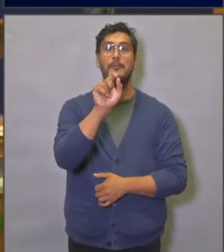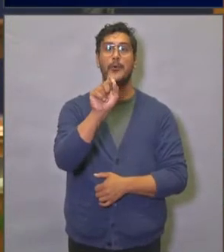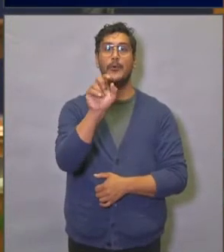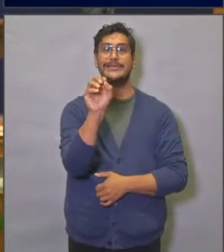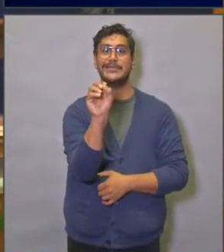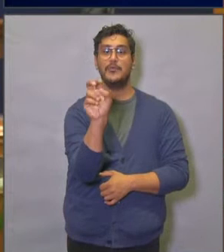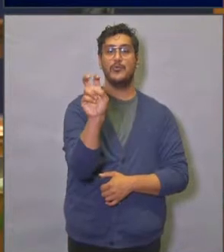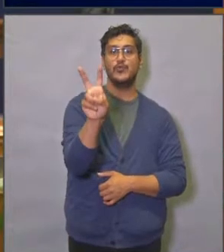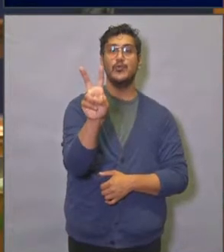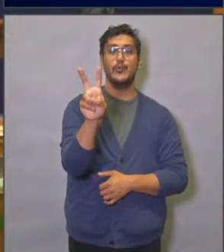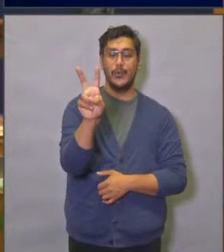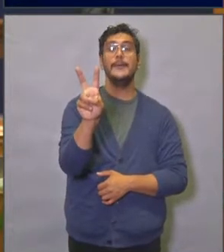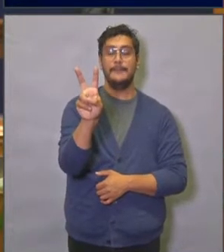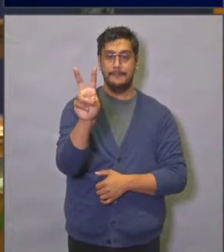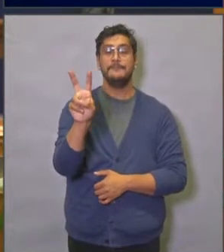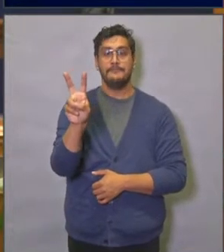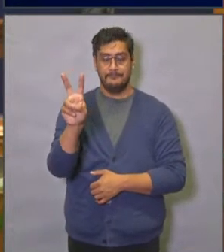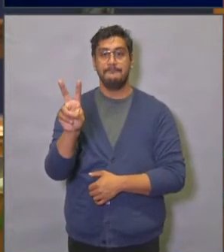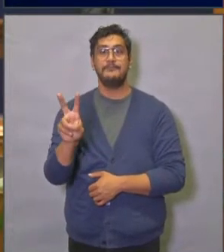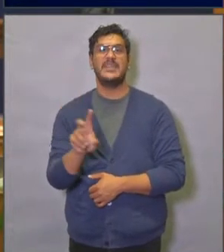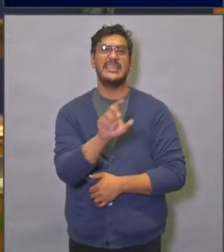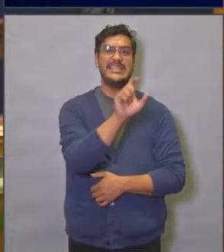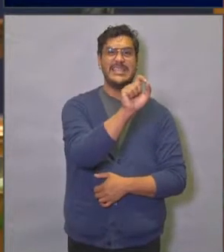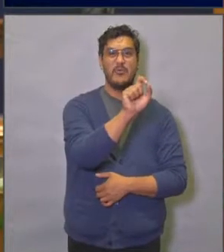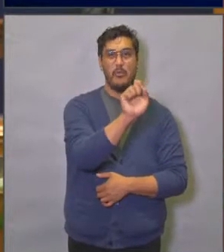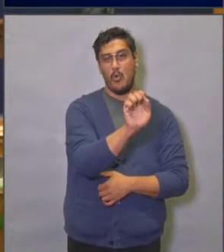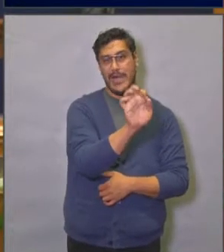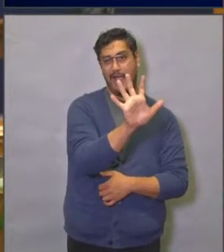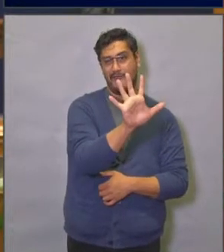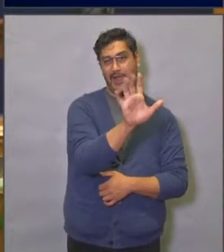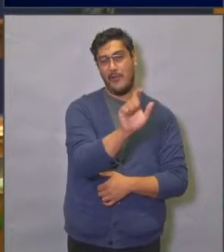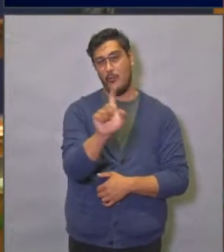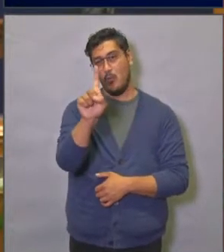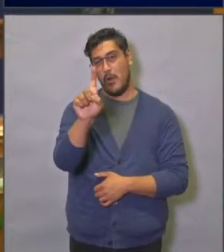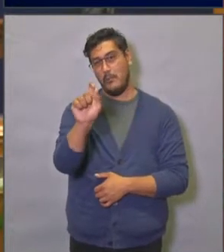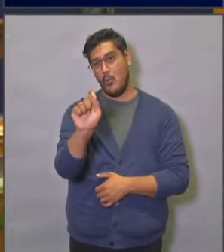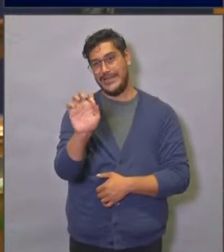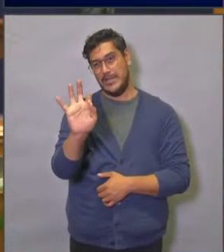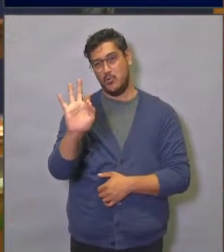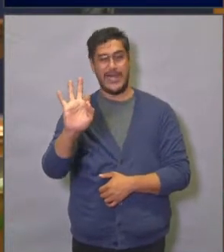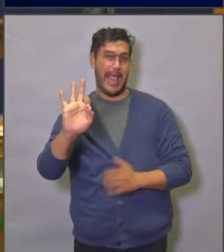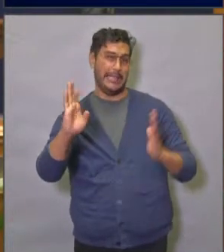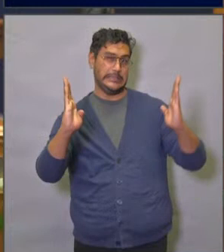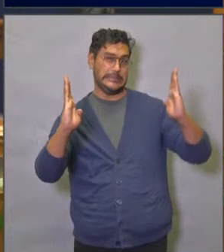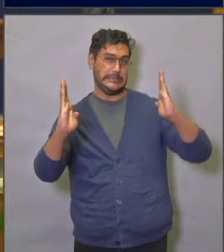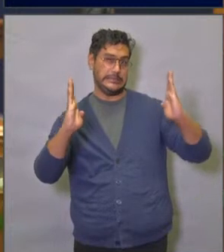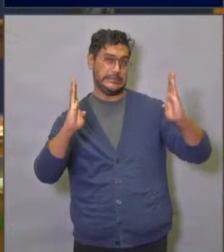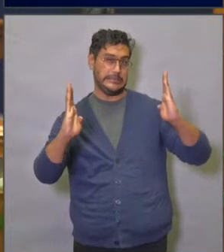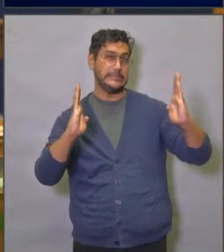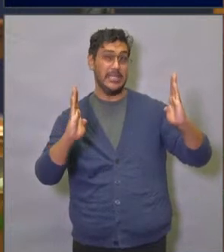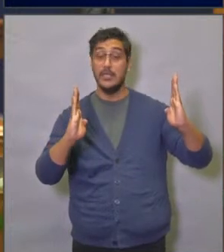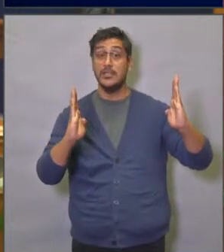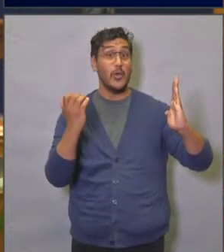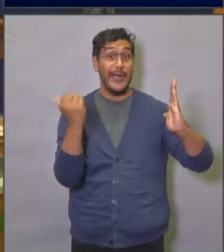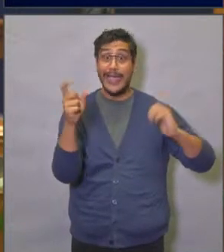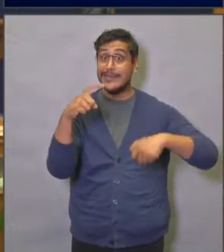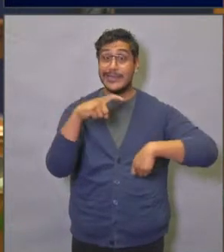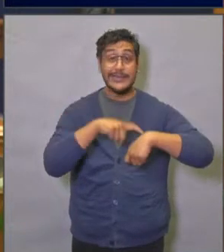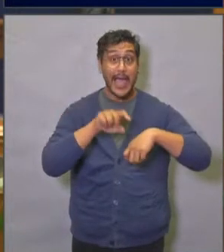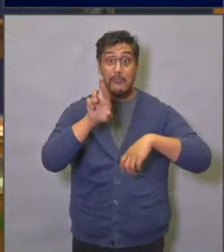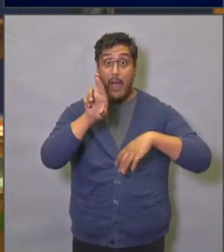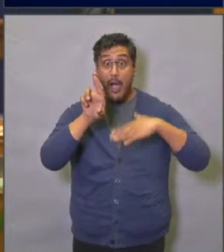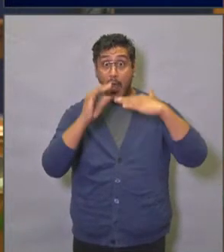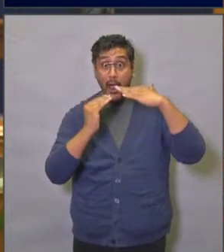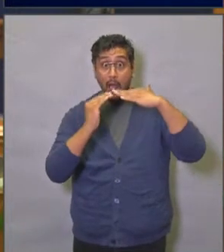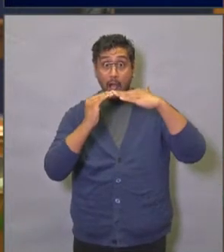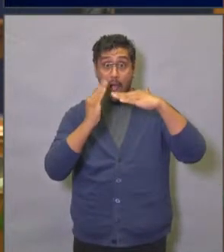1.02 with a confidence interval of 0.95 to 1.09. So again, anytime that R ventures above 1, and